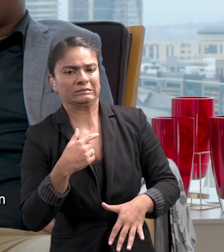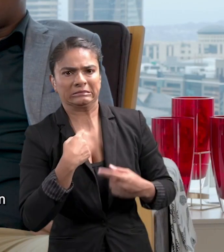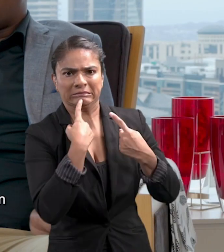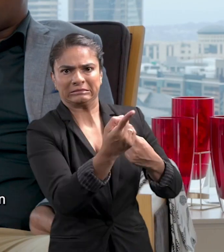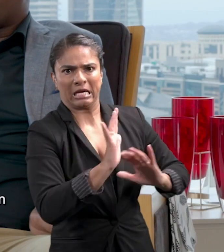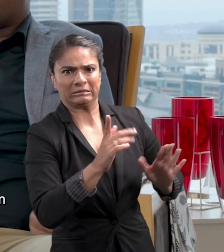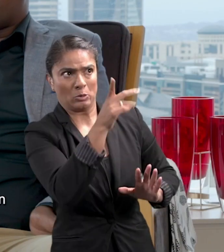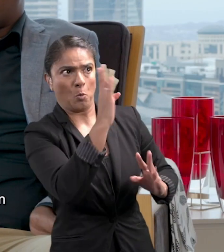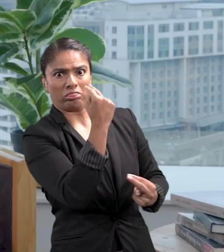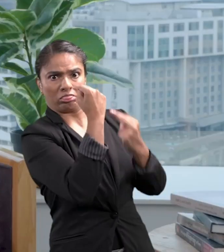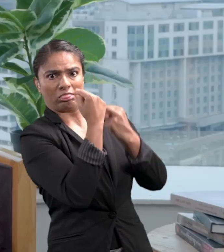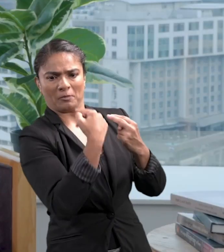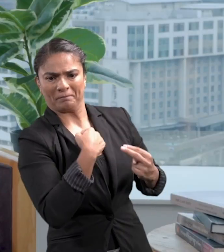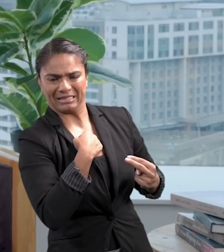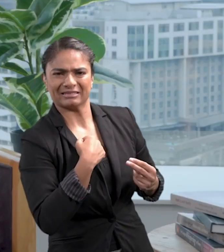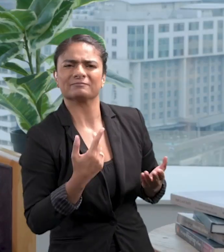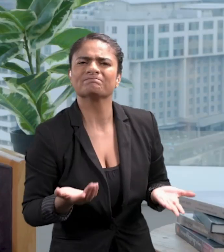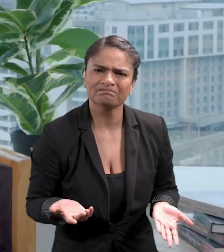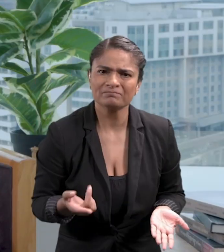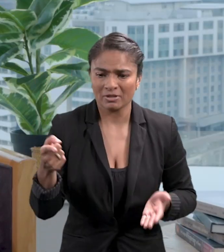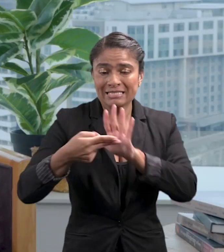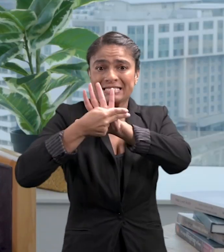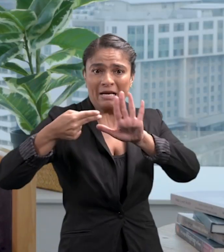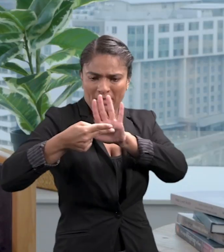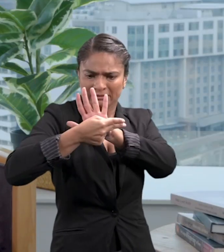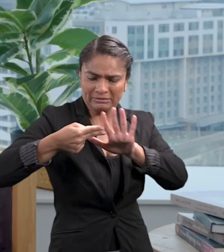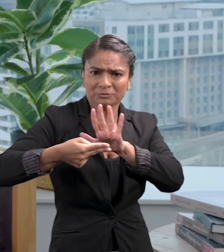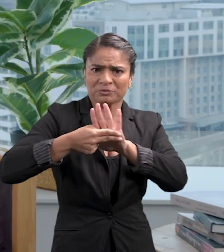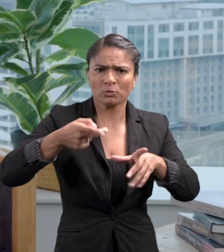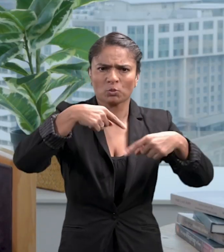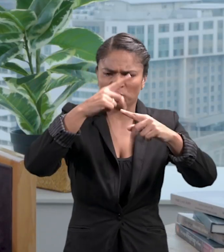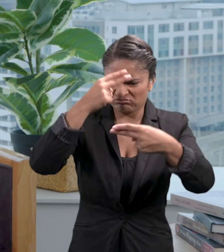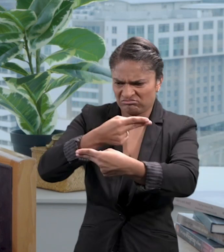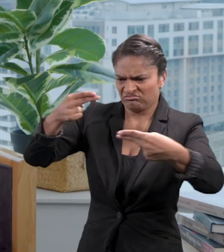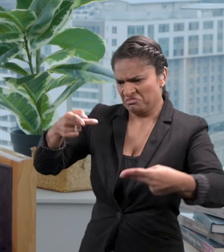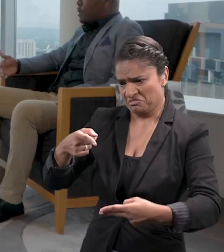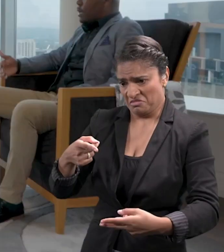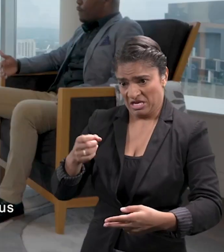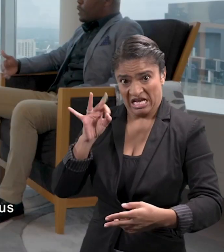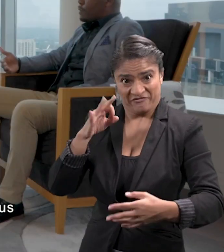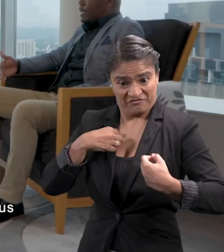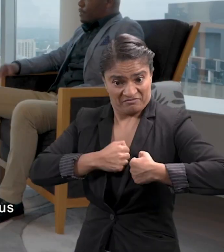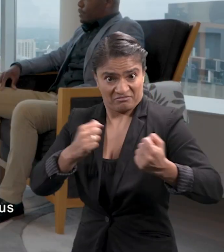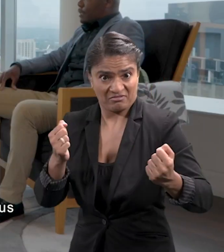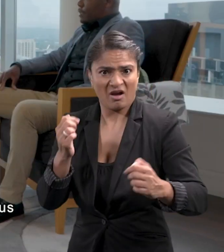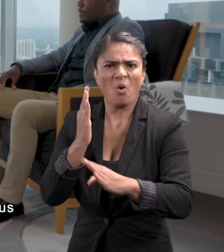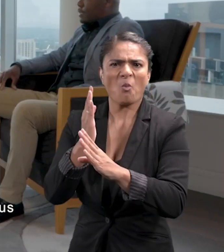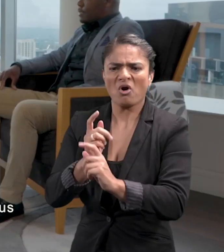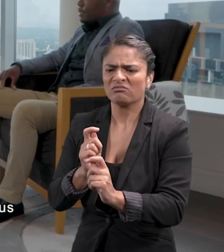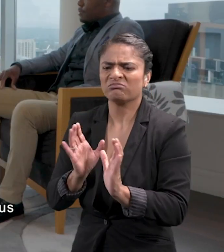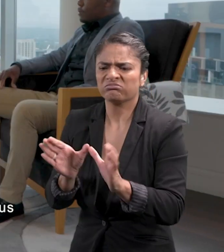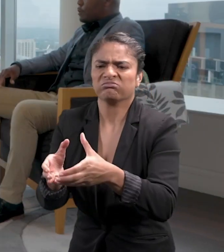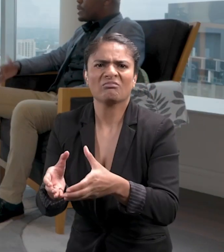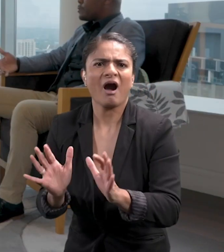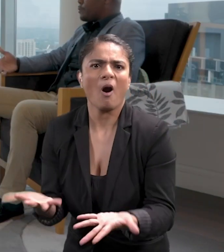could cause such a hesitant is a stigmatization and how people would perceive or treat you after you have declared your disability